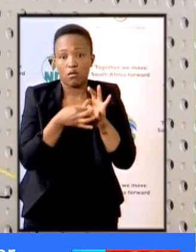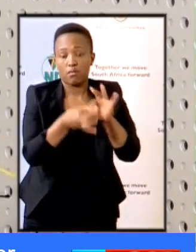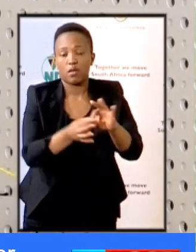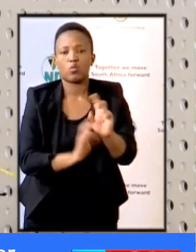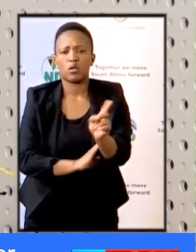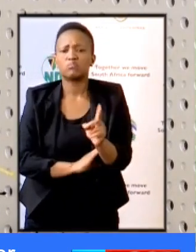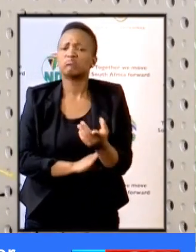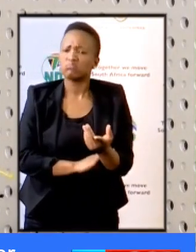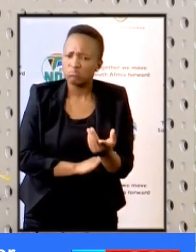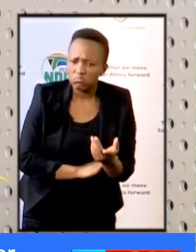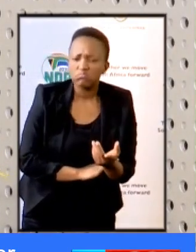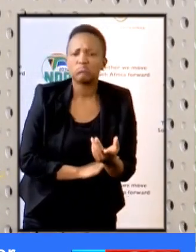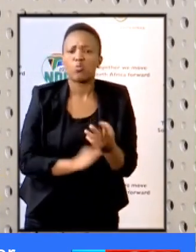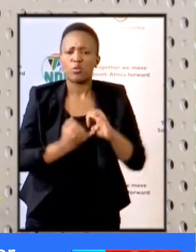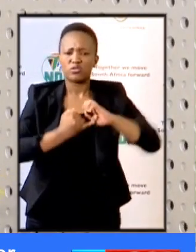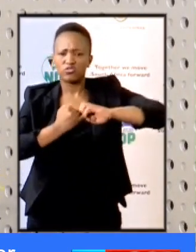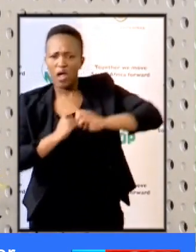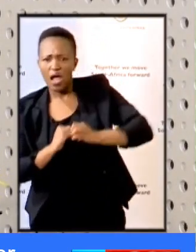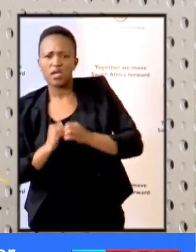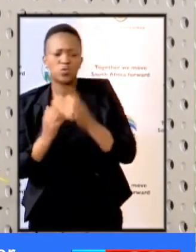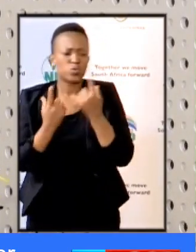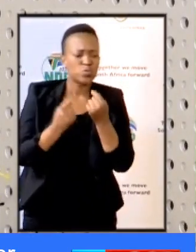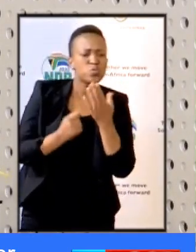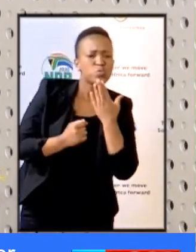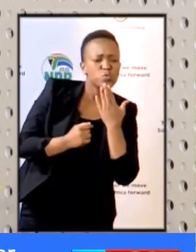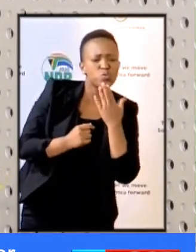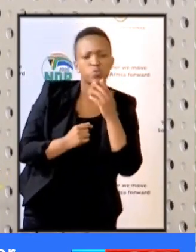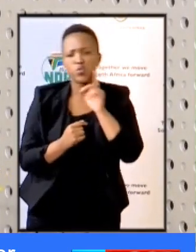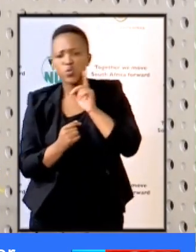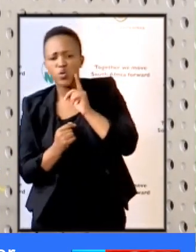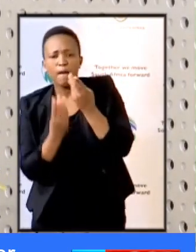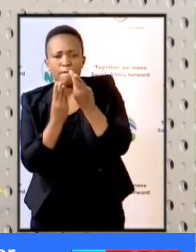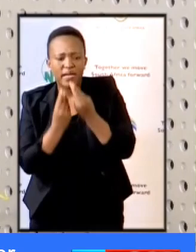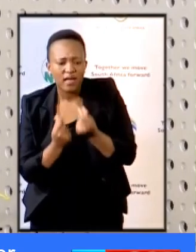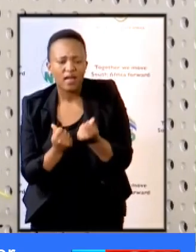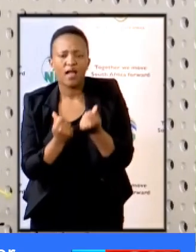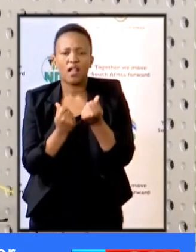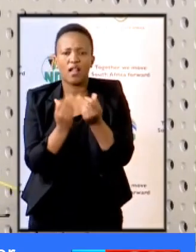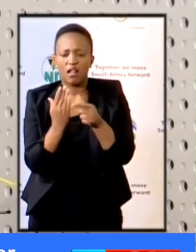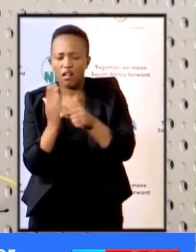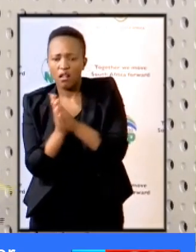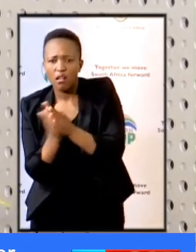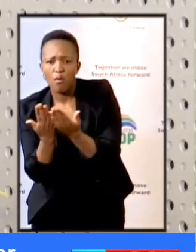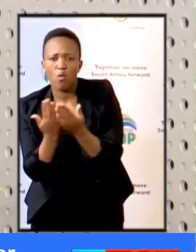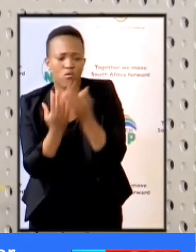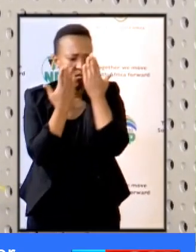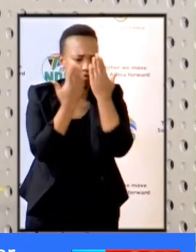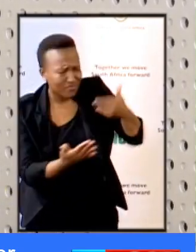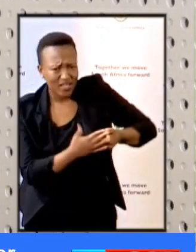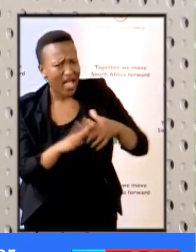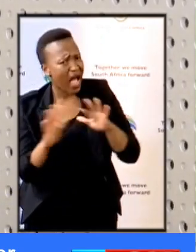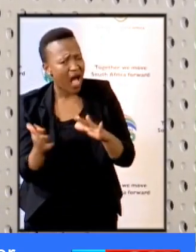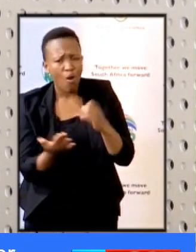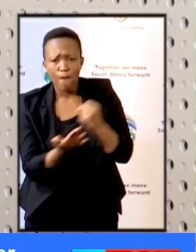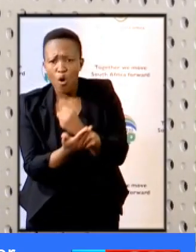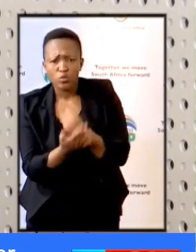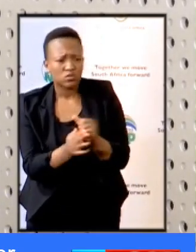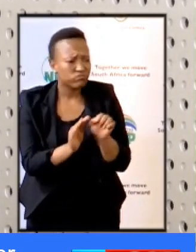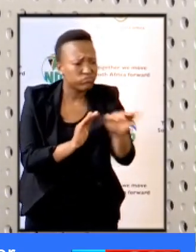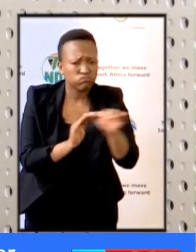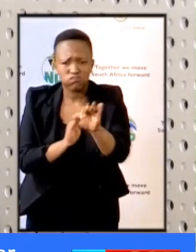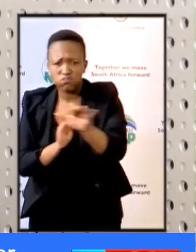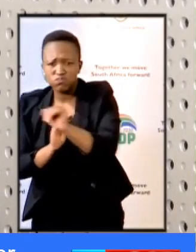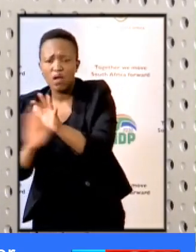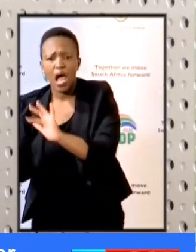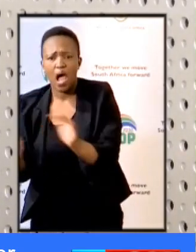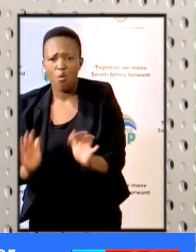all we can to reach out and to make material, to reach out to rural areas and so on. The other